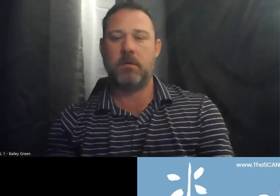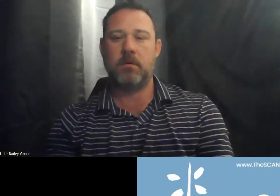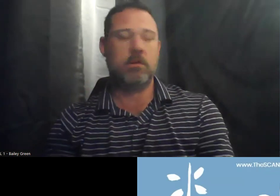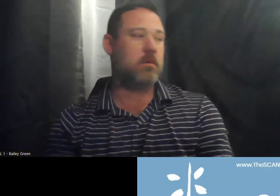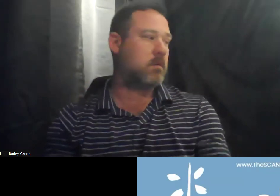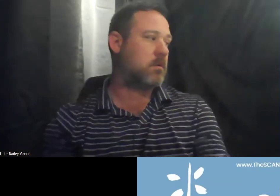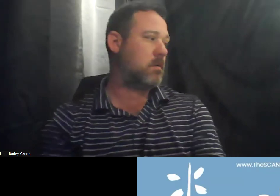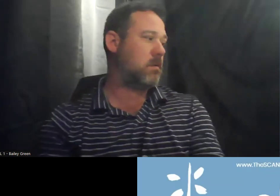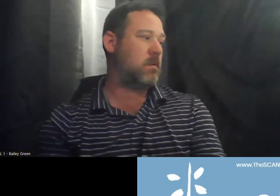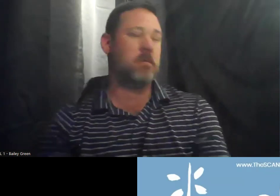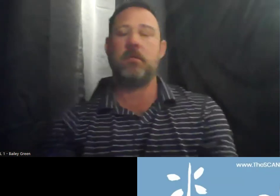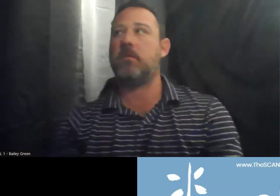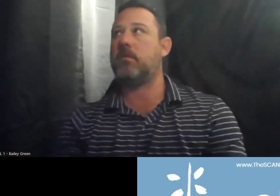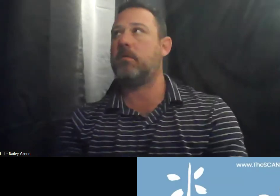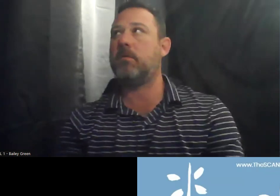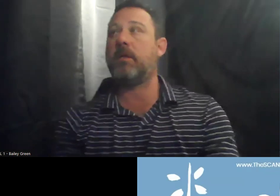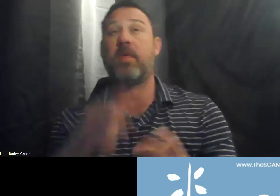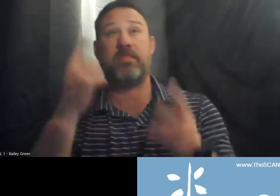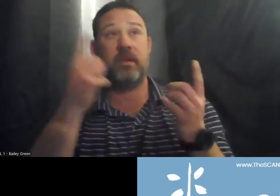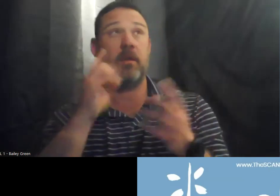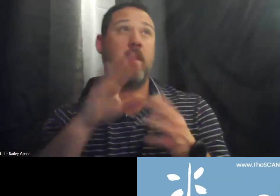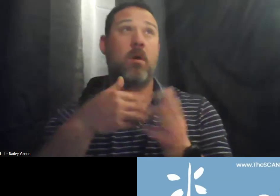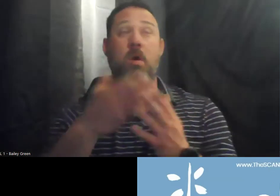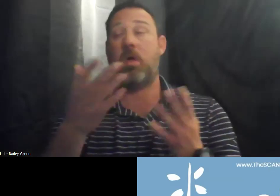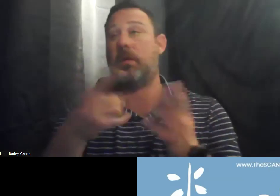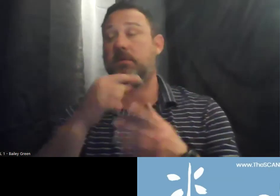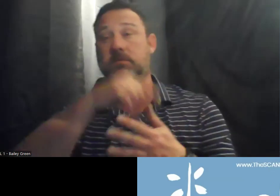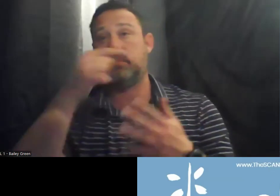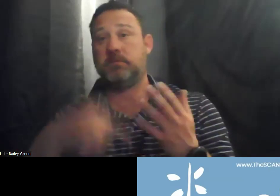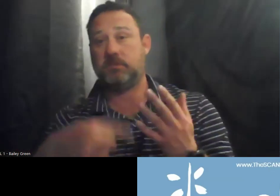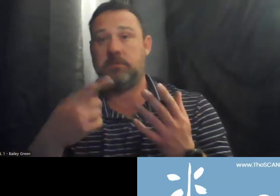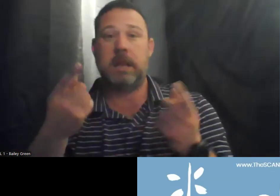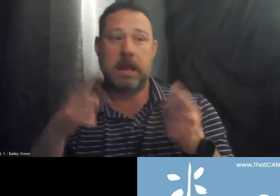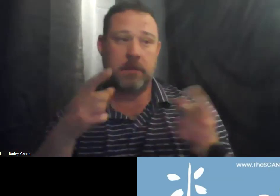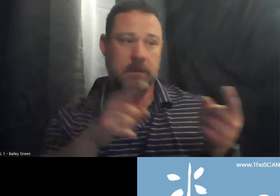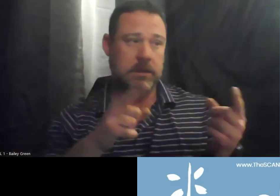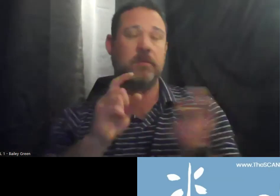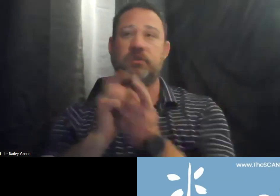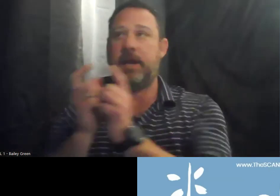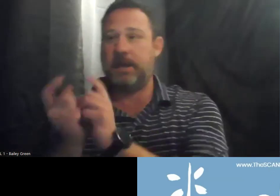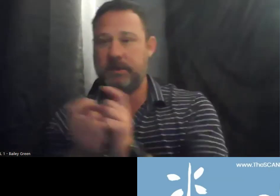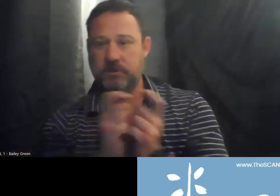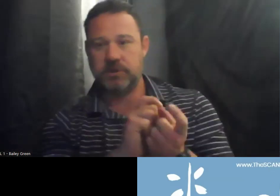And then, you know, with all this, like thinking about all the things that could be coming down, are coming down, all the changes,